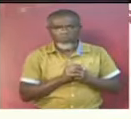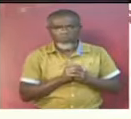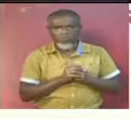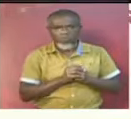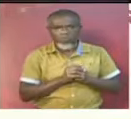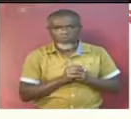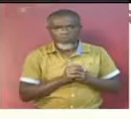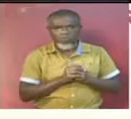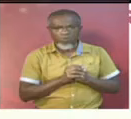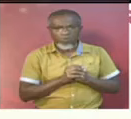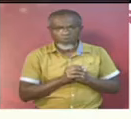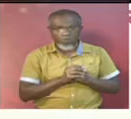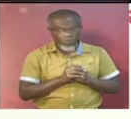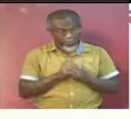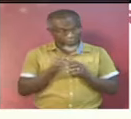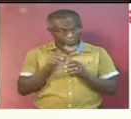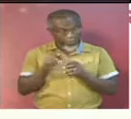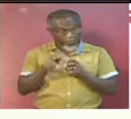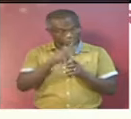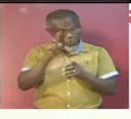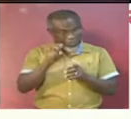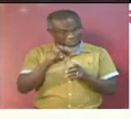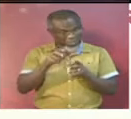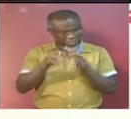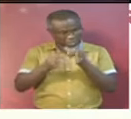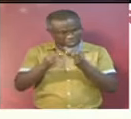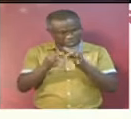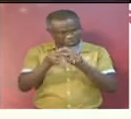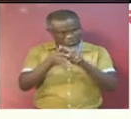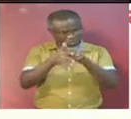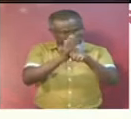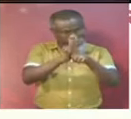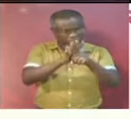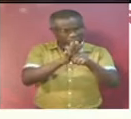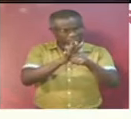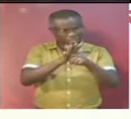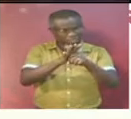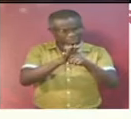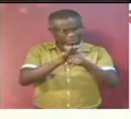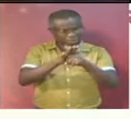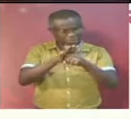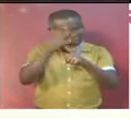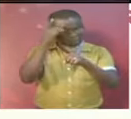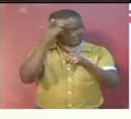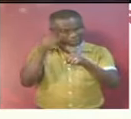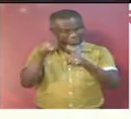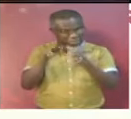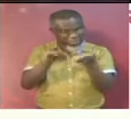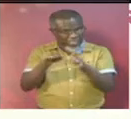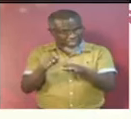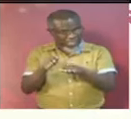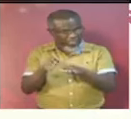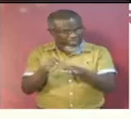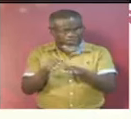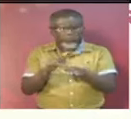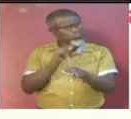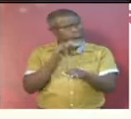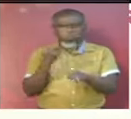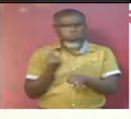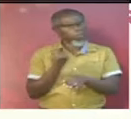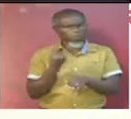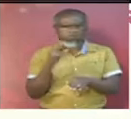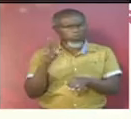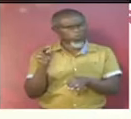COVID-19 the underlying cause in all of them? Not always, and that is because we have opted to count all deaths